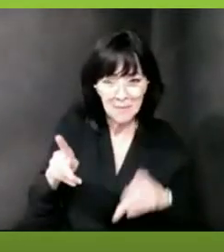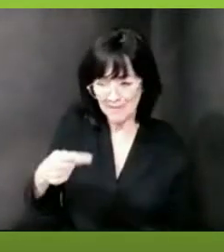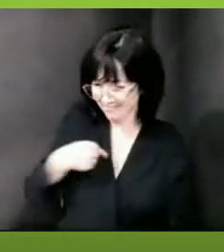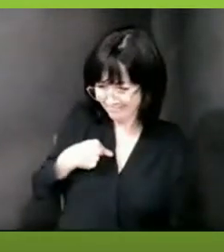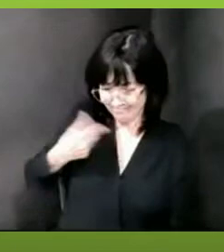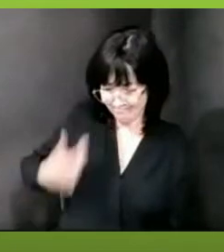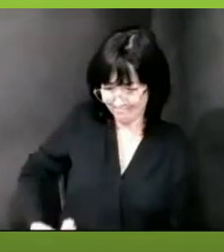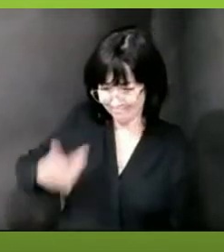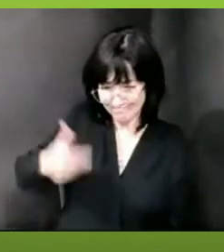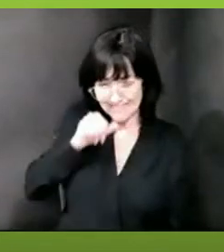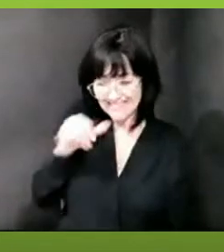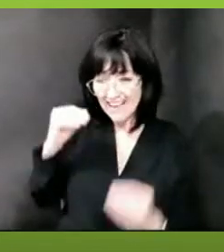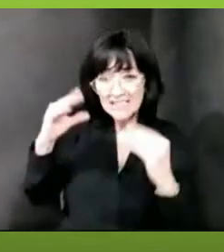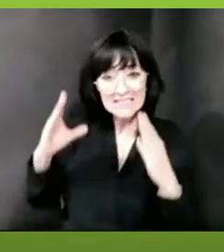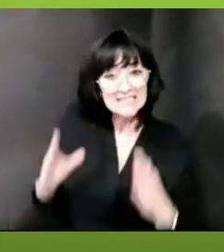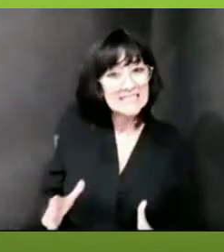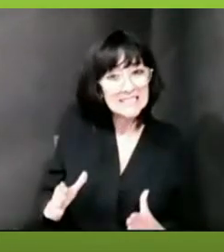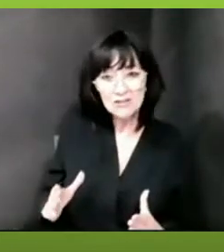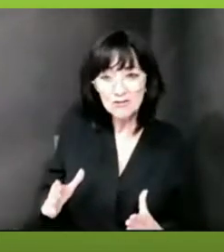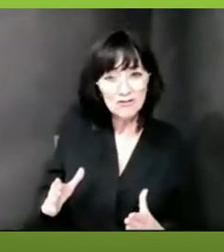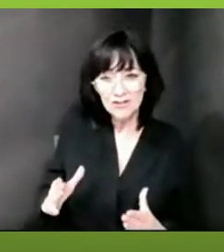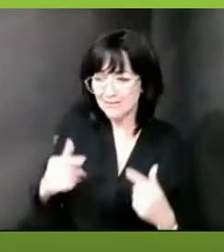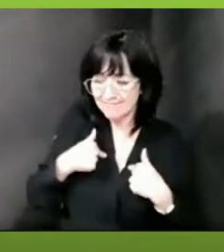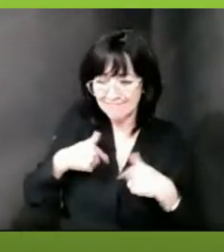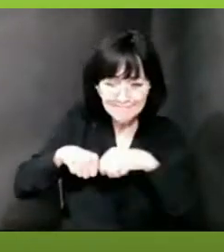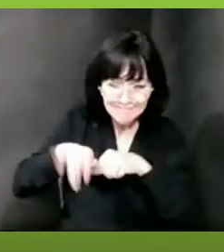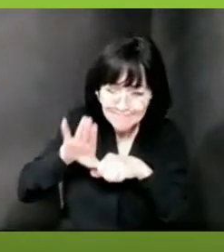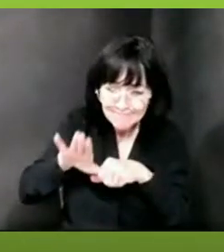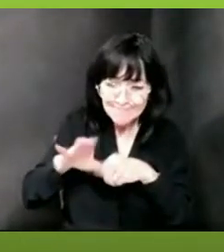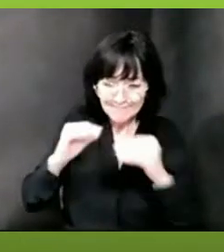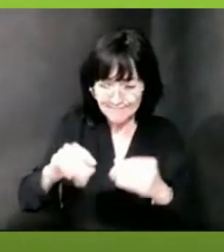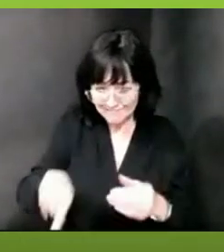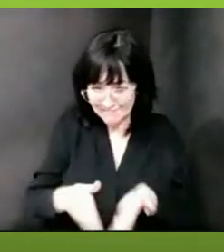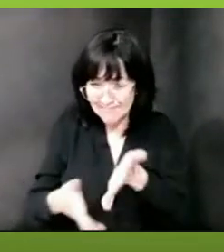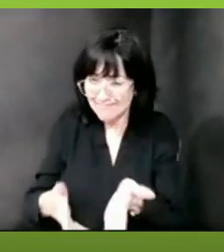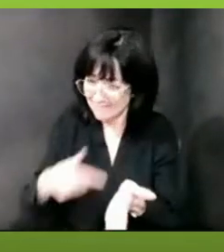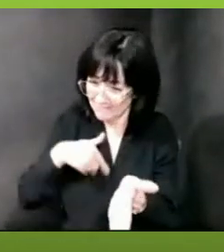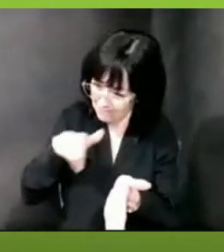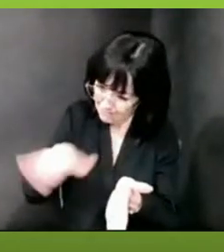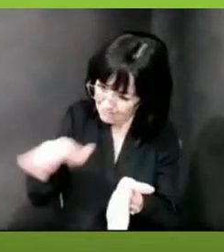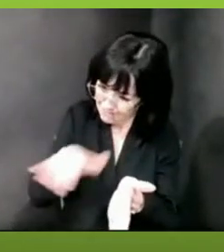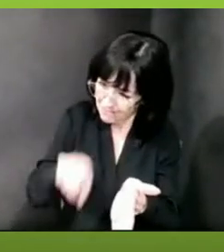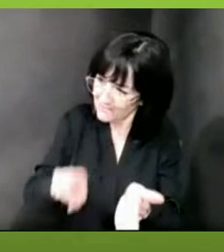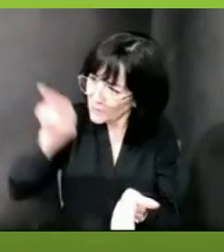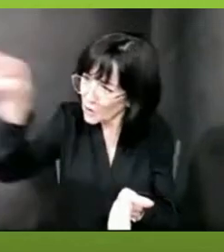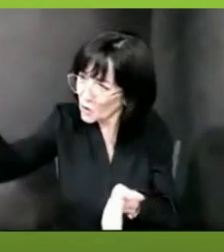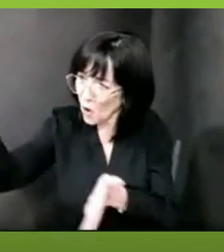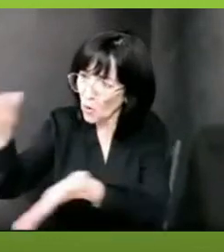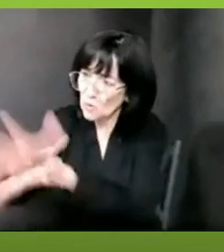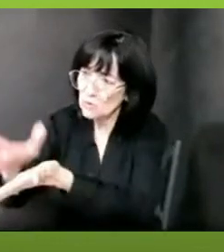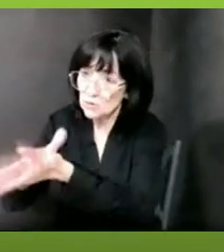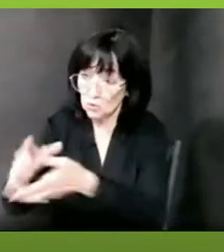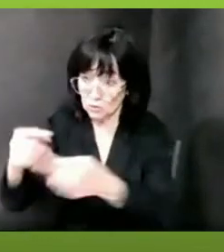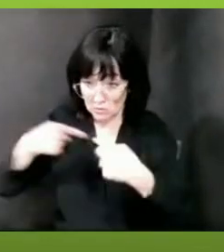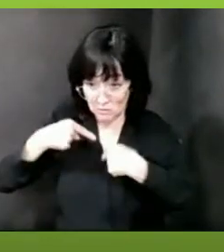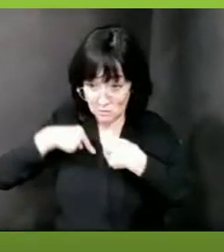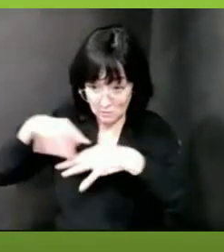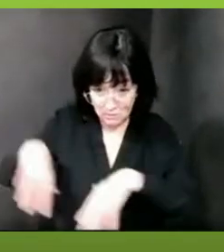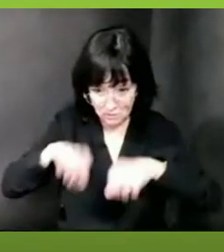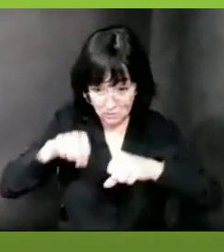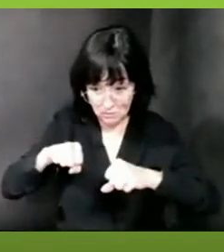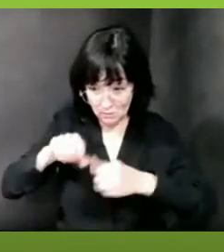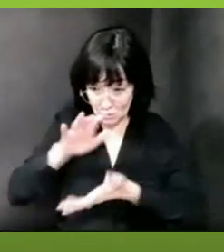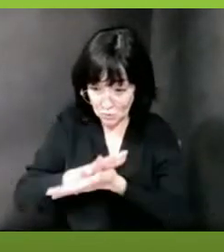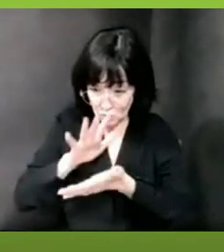be teachers, especially of our own children. So you didn't think you could do that. You didn't think you could, be your activities